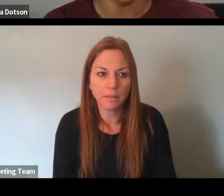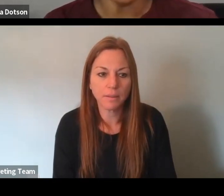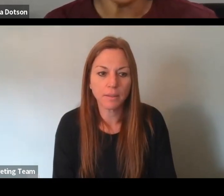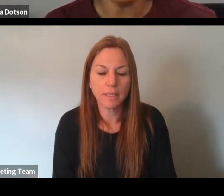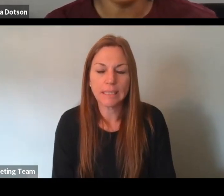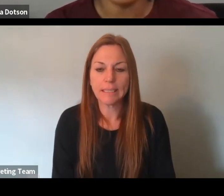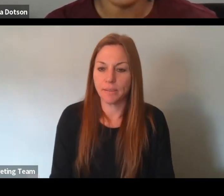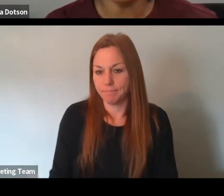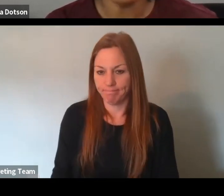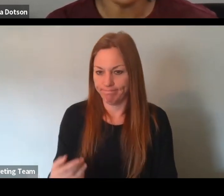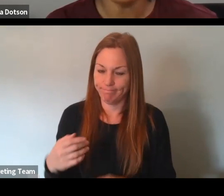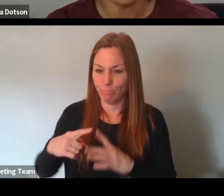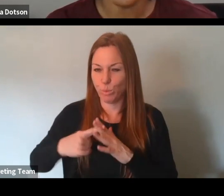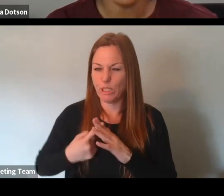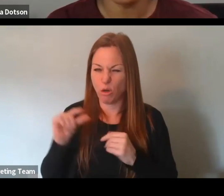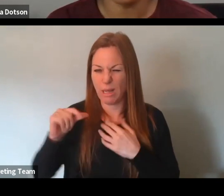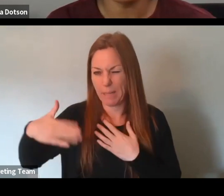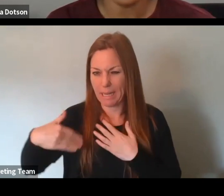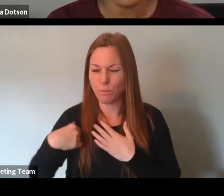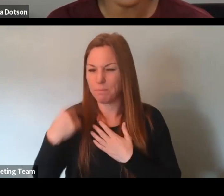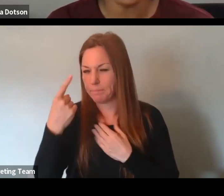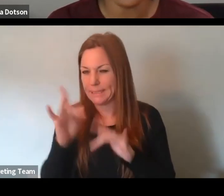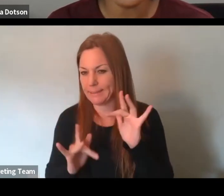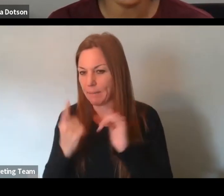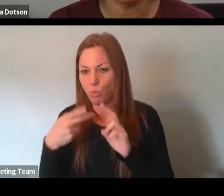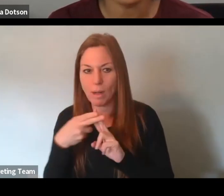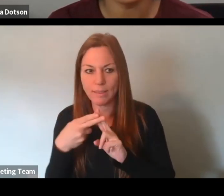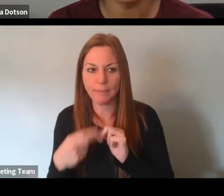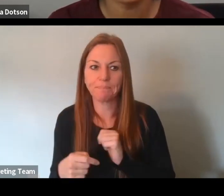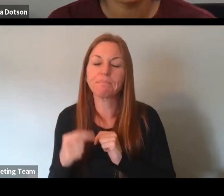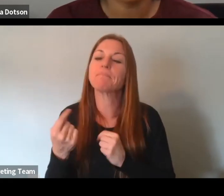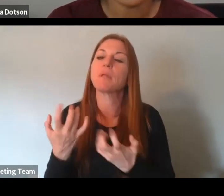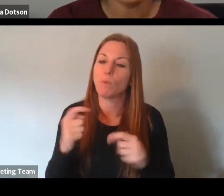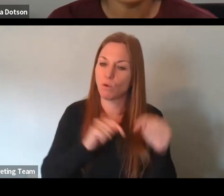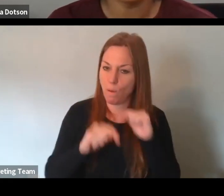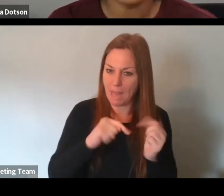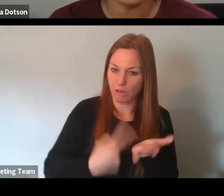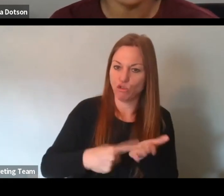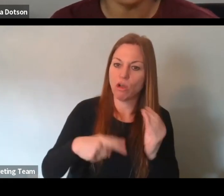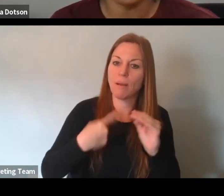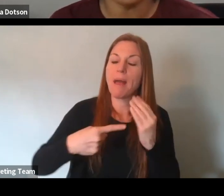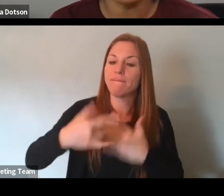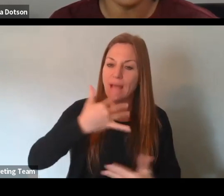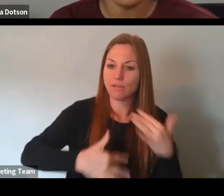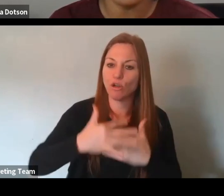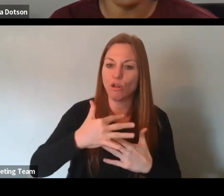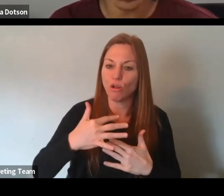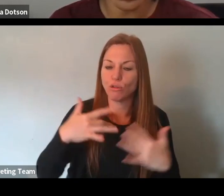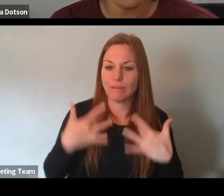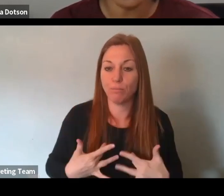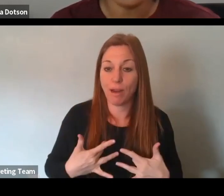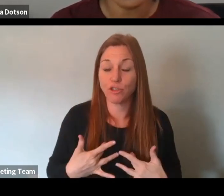I want to go back to vascular depression. I mentioned what I did about race-related stress because that